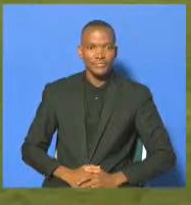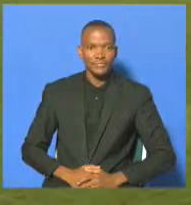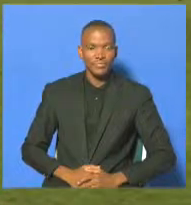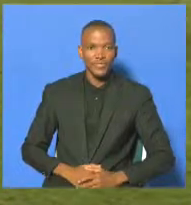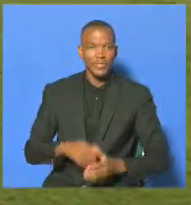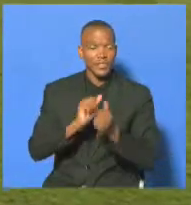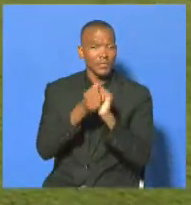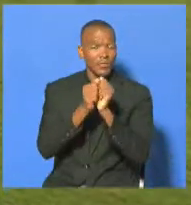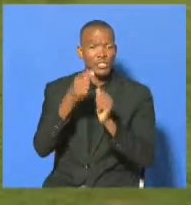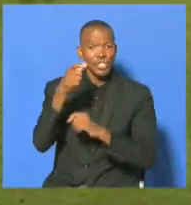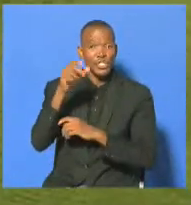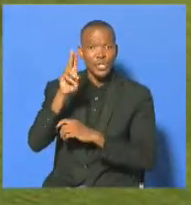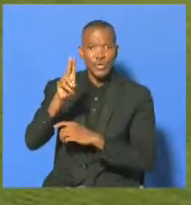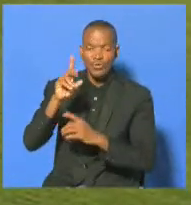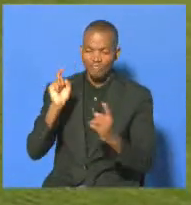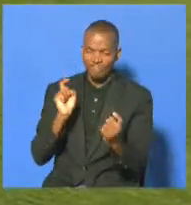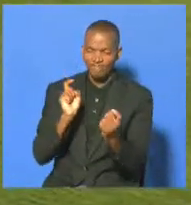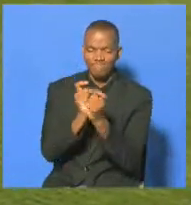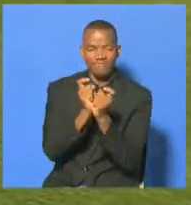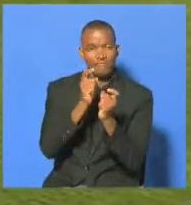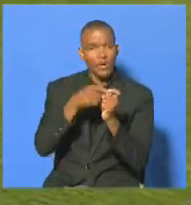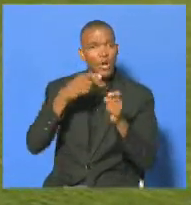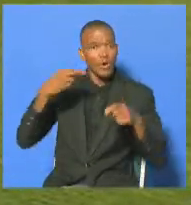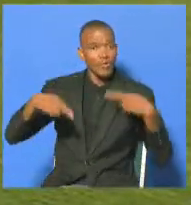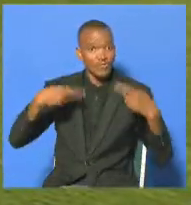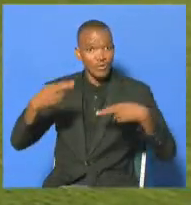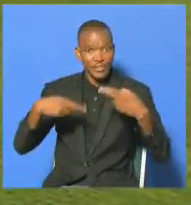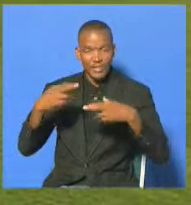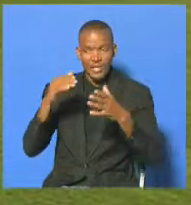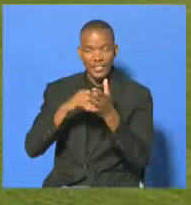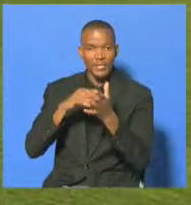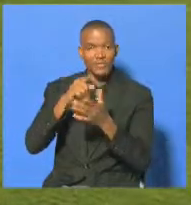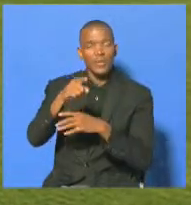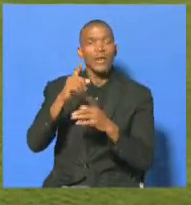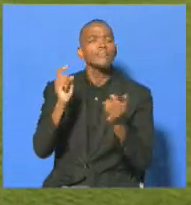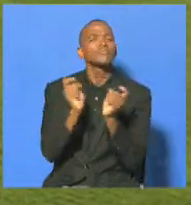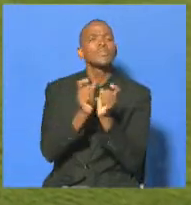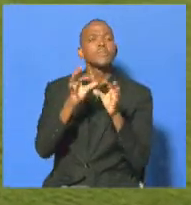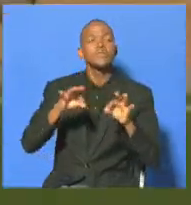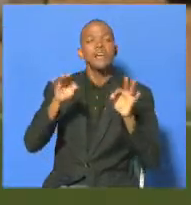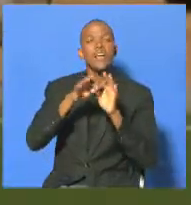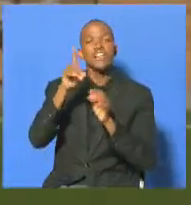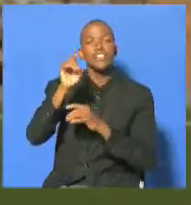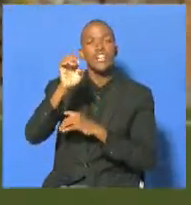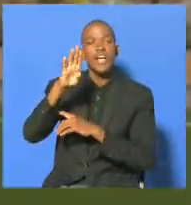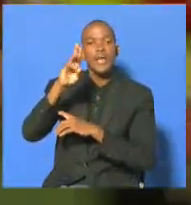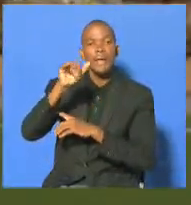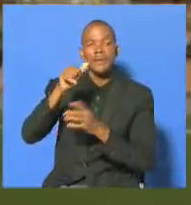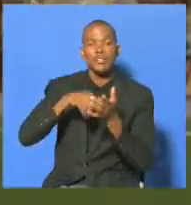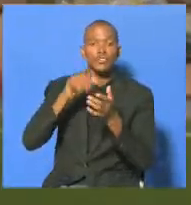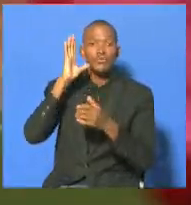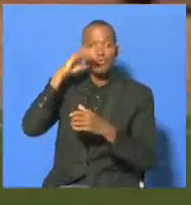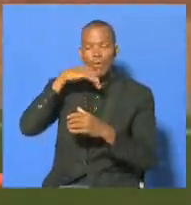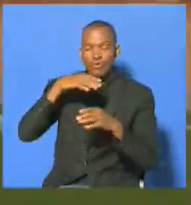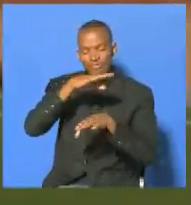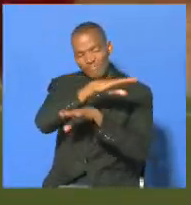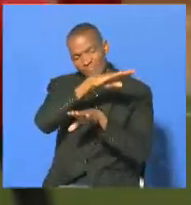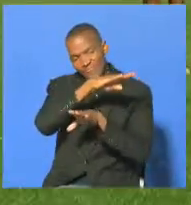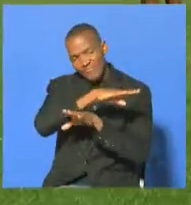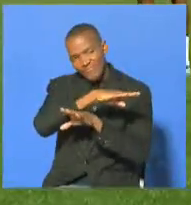And in sport, Gaborone United to take on arch rivals Township Rollers in a crucial Botswana Premier League game to be played tomorrow